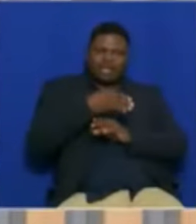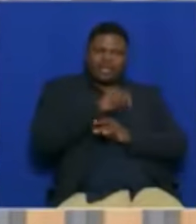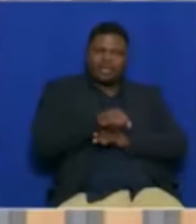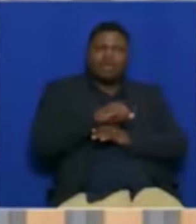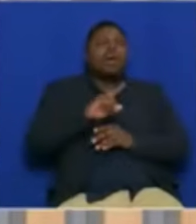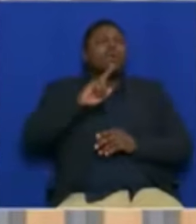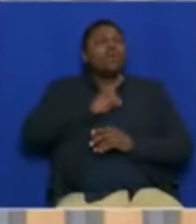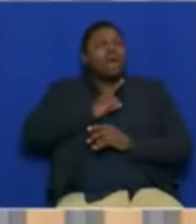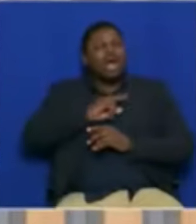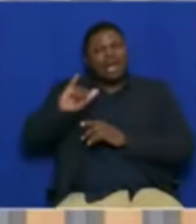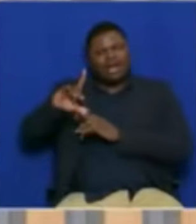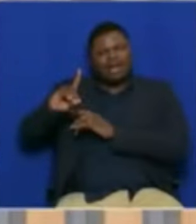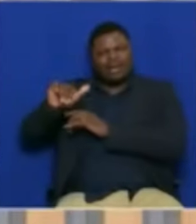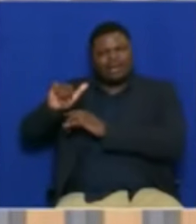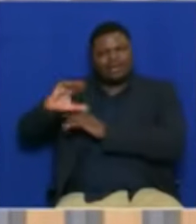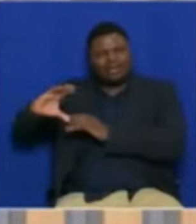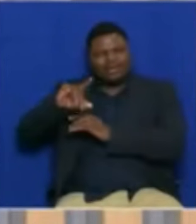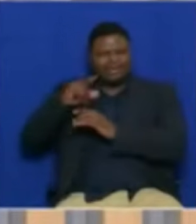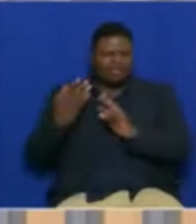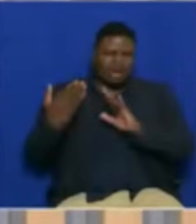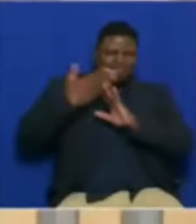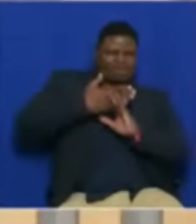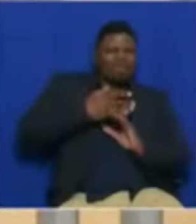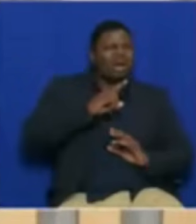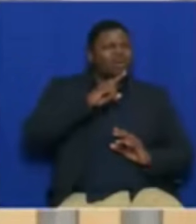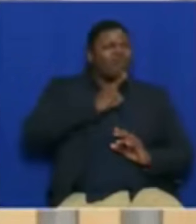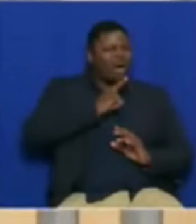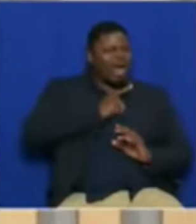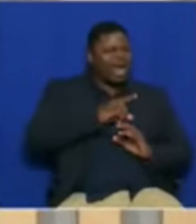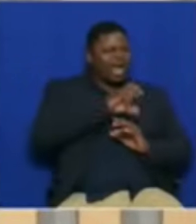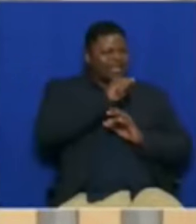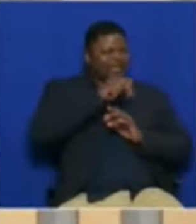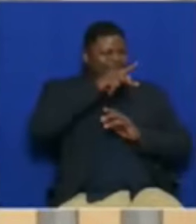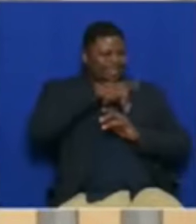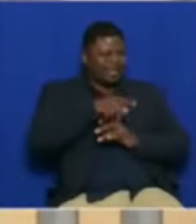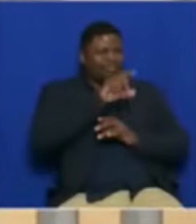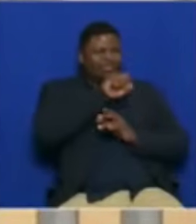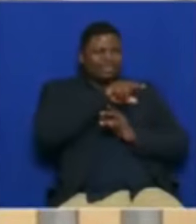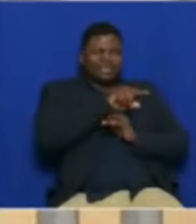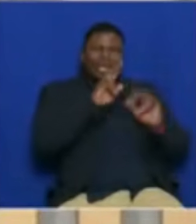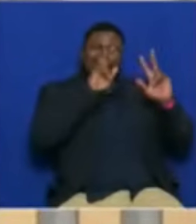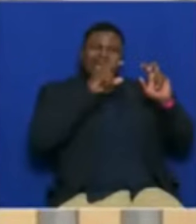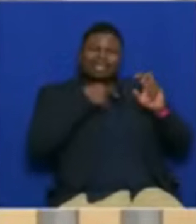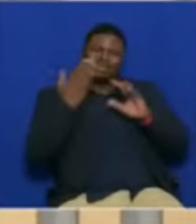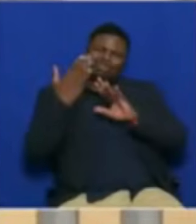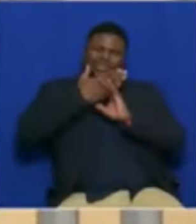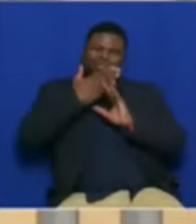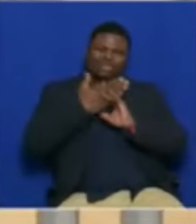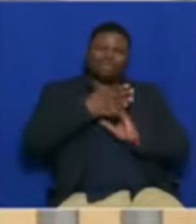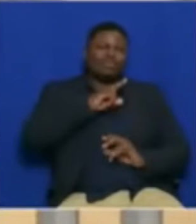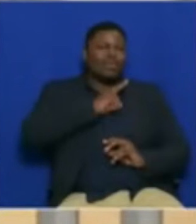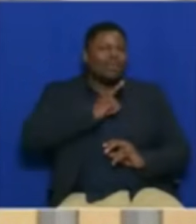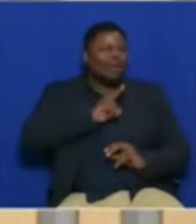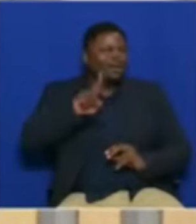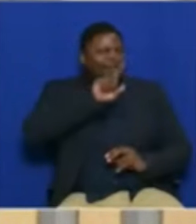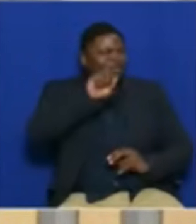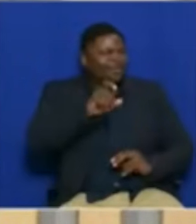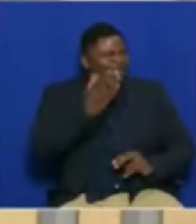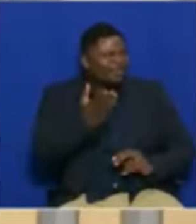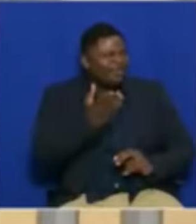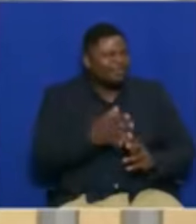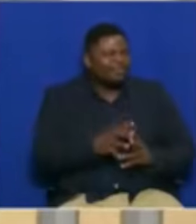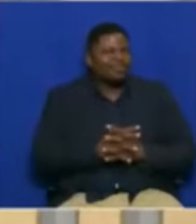Thank you, Chair. Thank you, Commissioner. The panel was one of many reasons, many